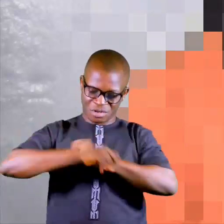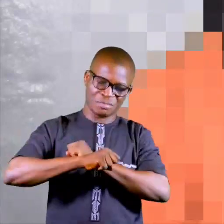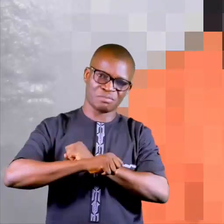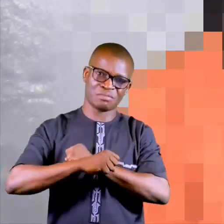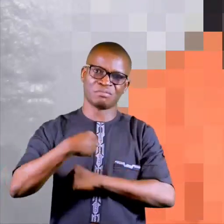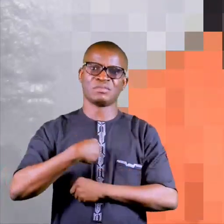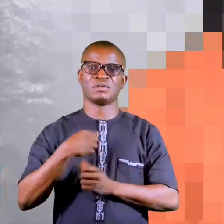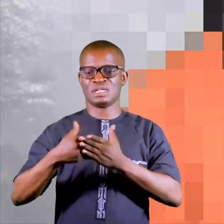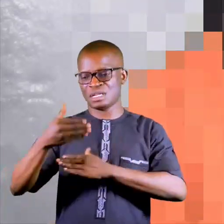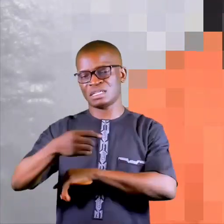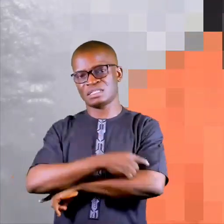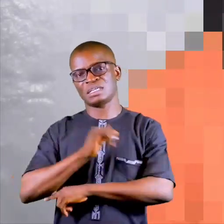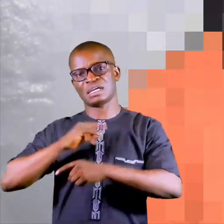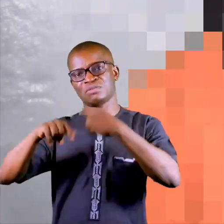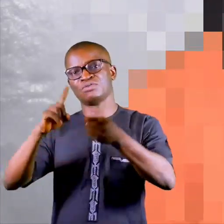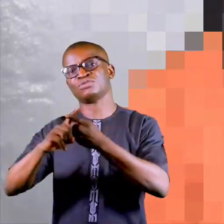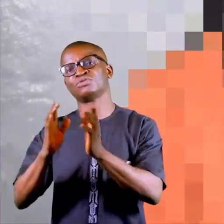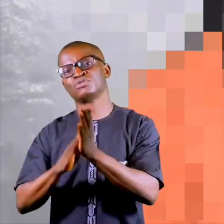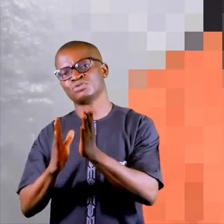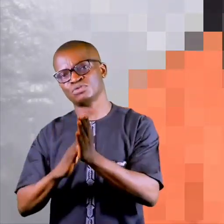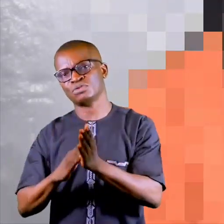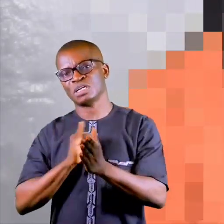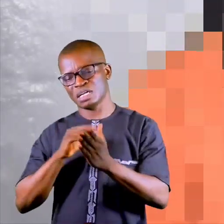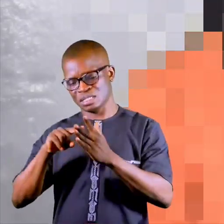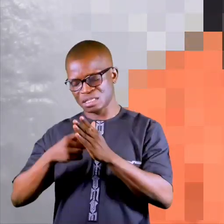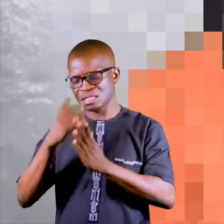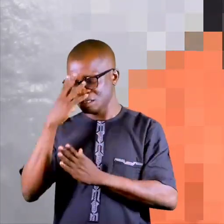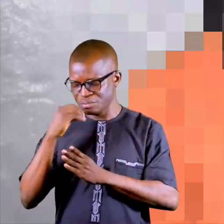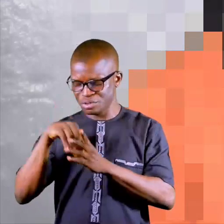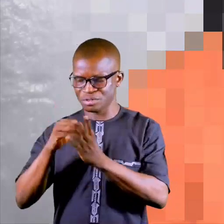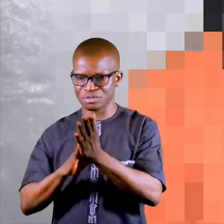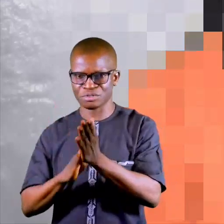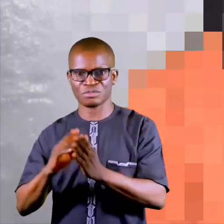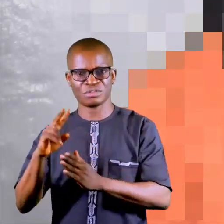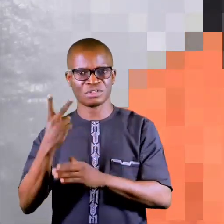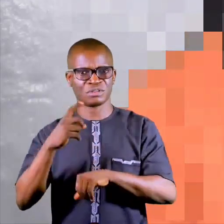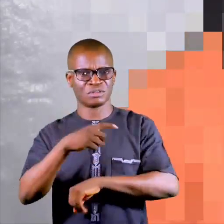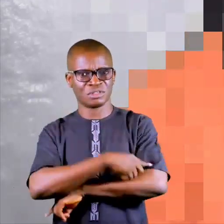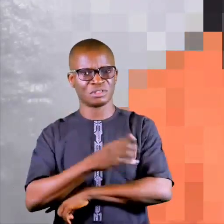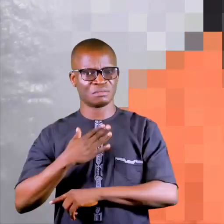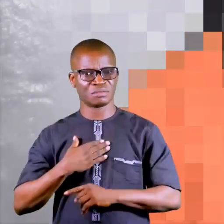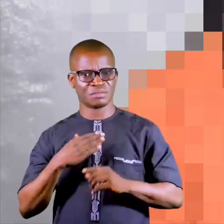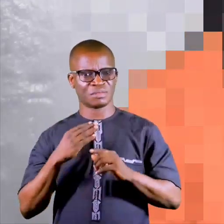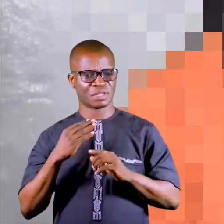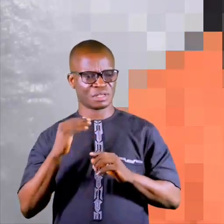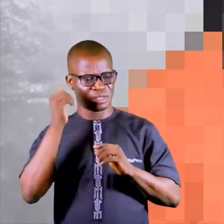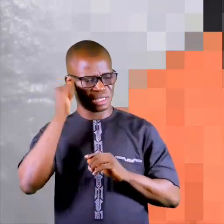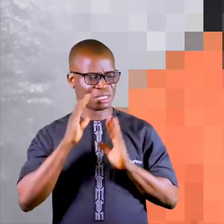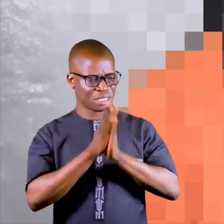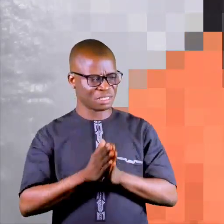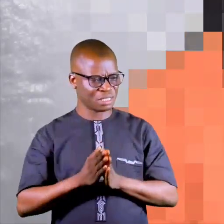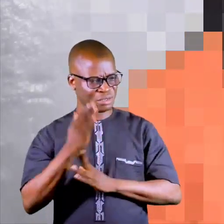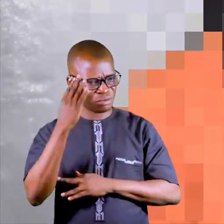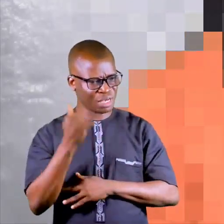me. The next day I can't go school. I can't sleep for school. The second day I can't go. My auntie can ask me, what